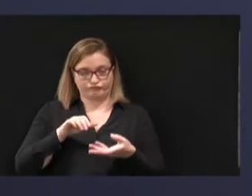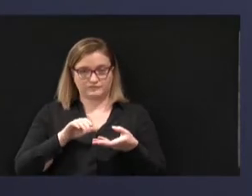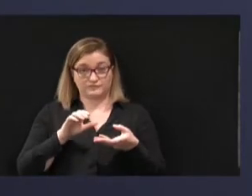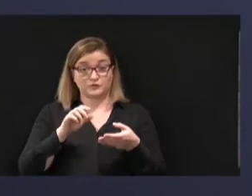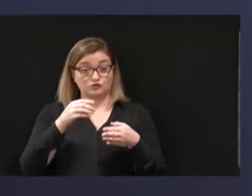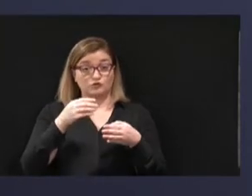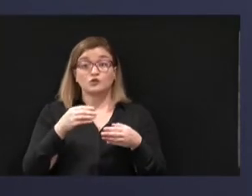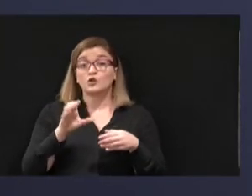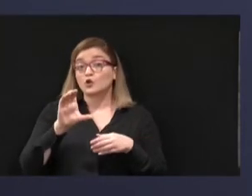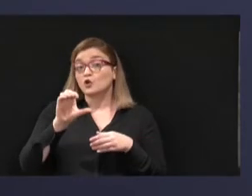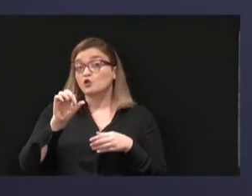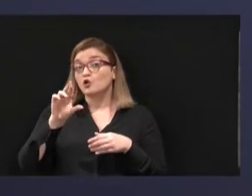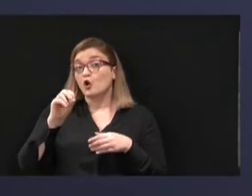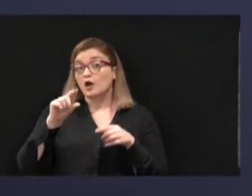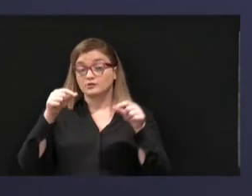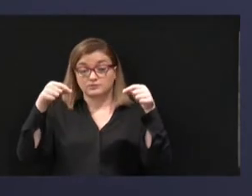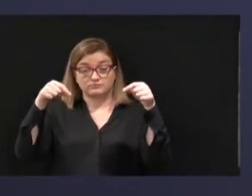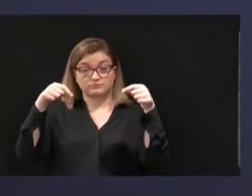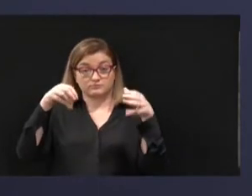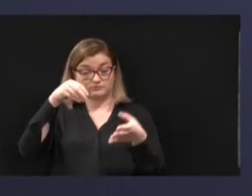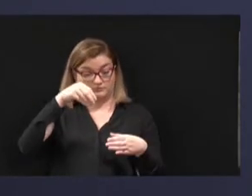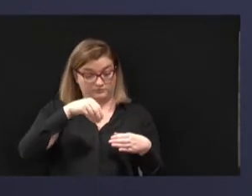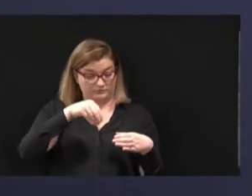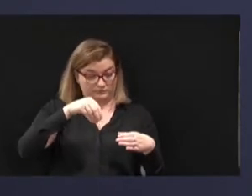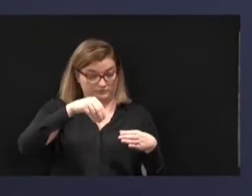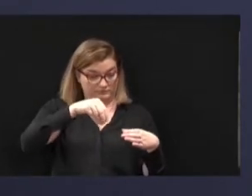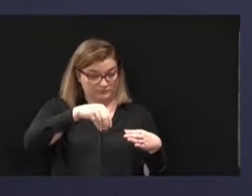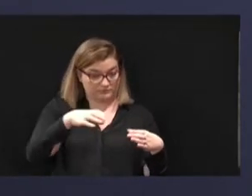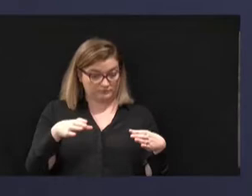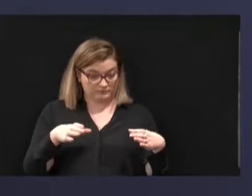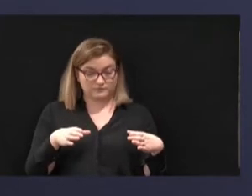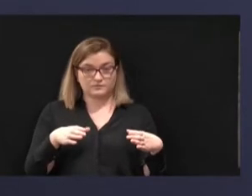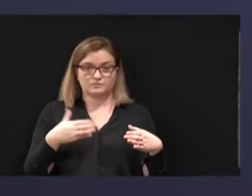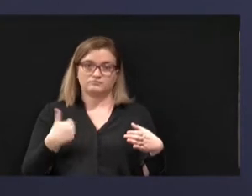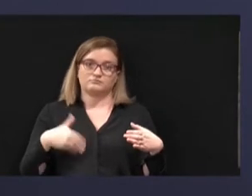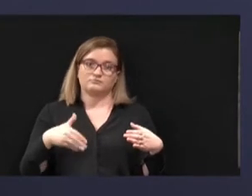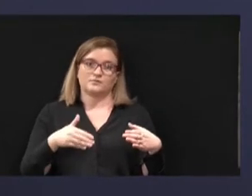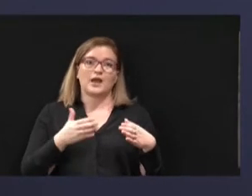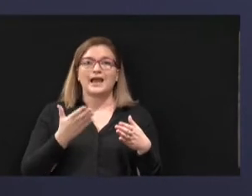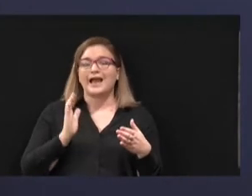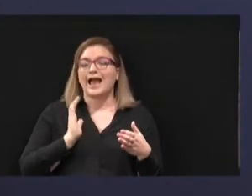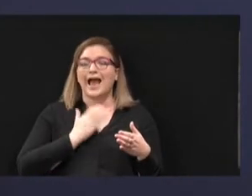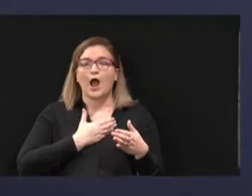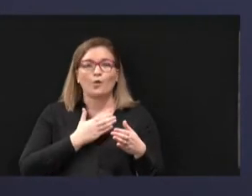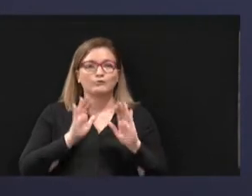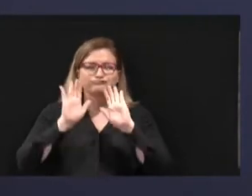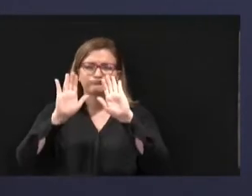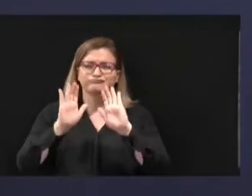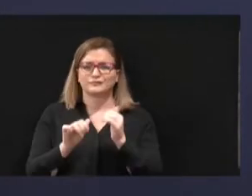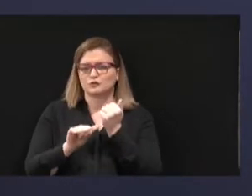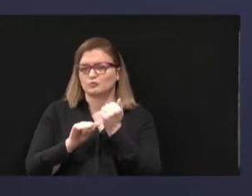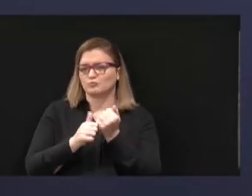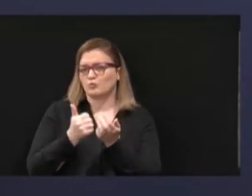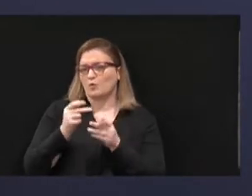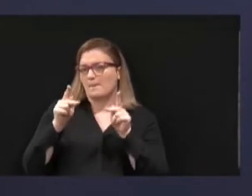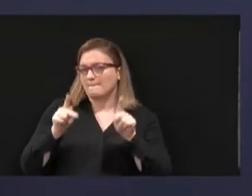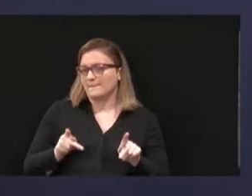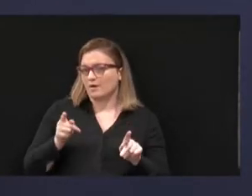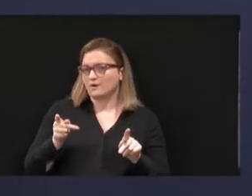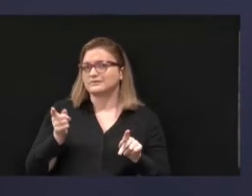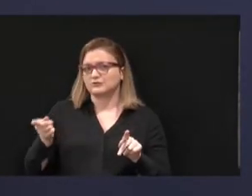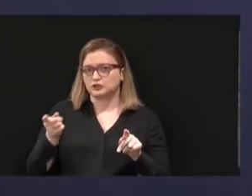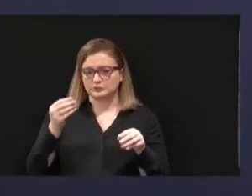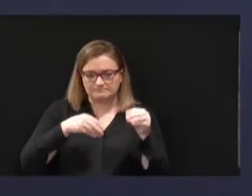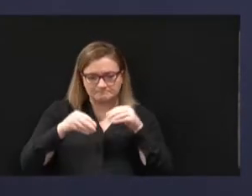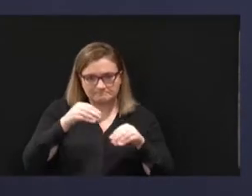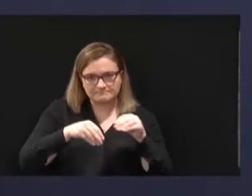and those were made by our wonderful support person, Lacey, and she's going to come up and explain the cards because she